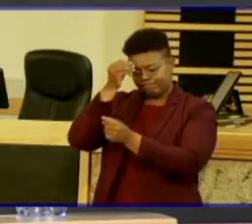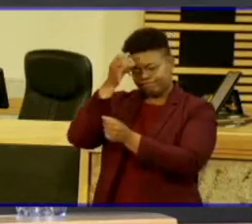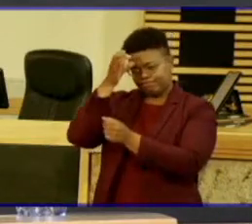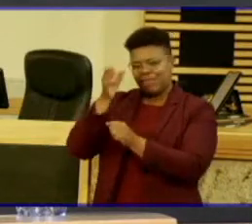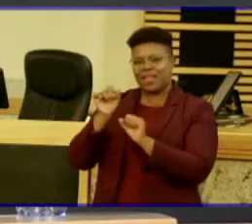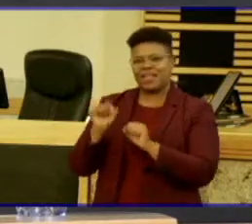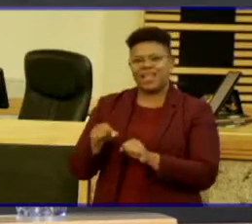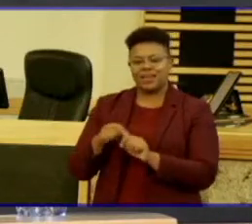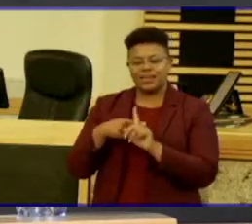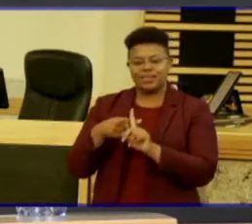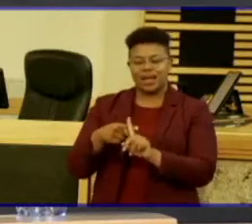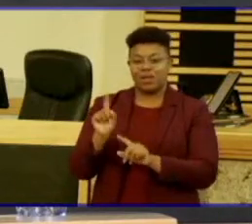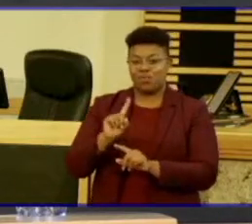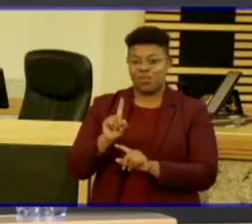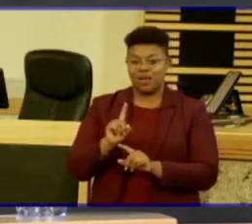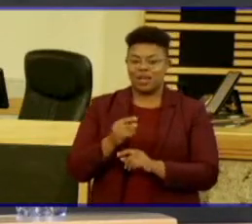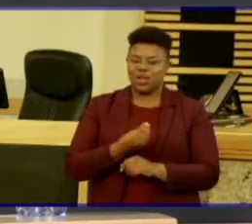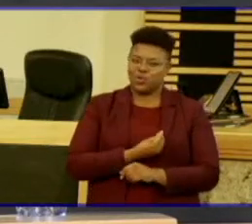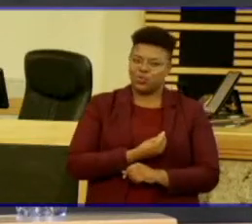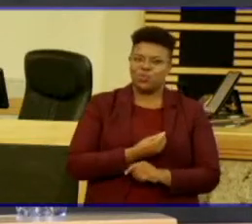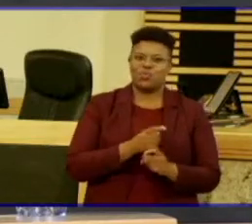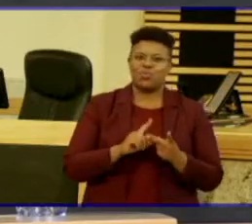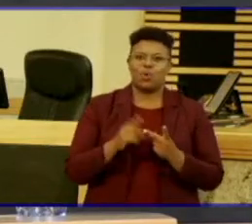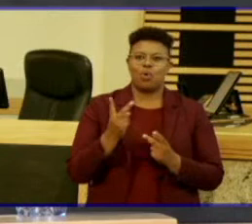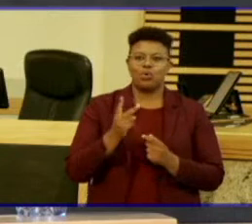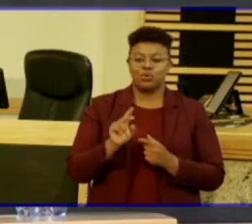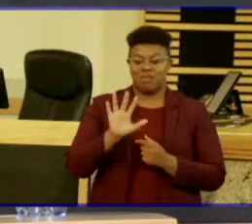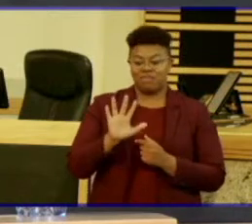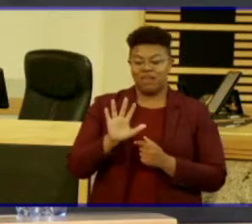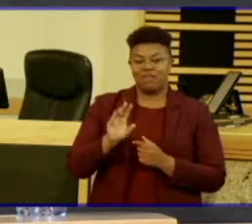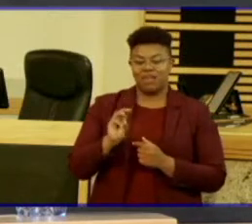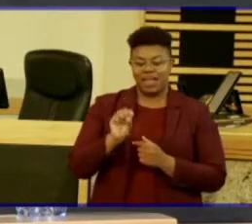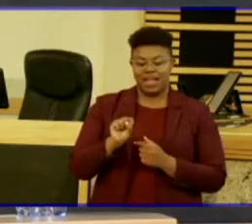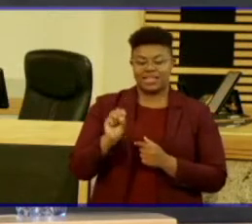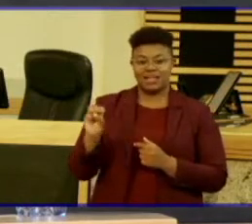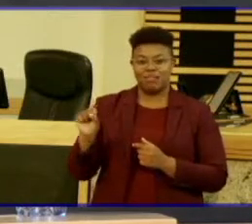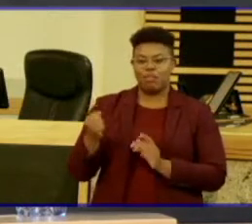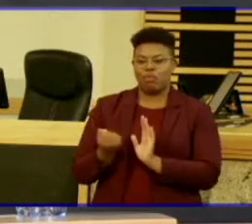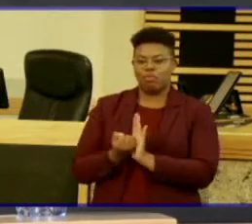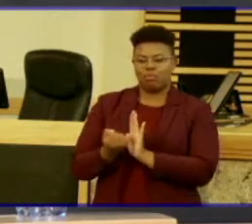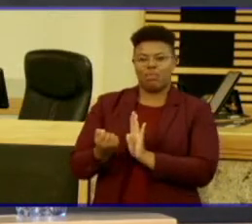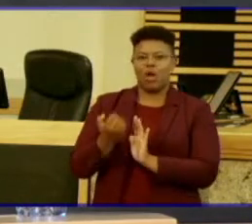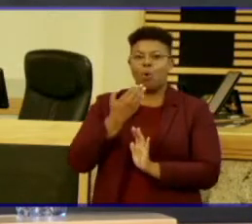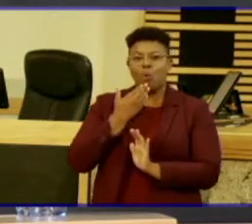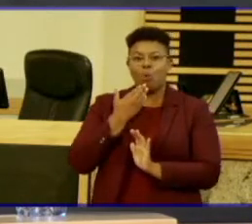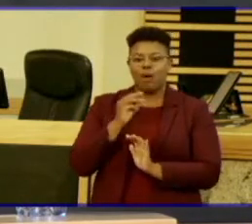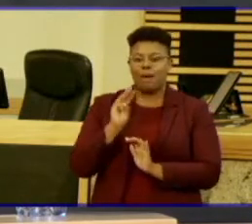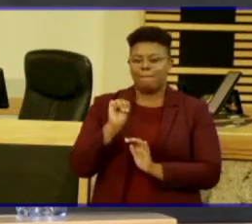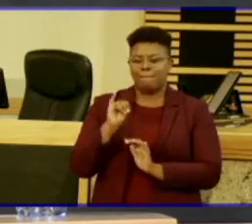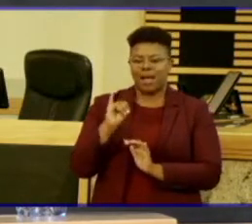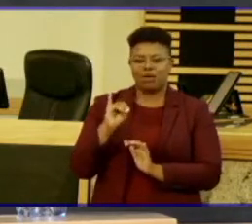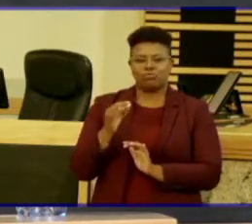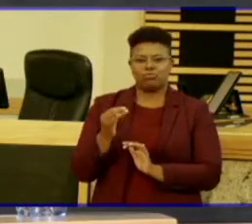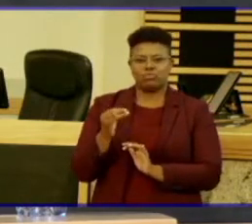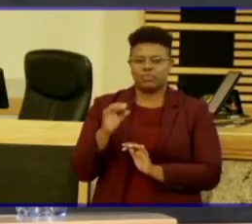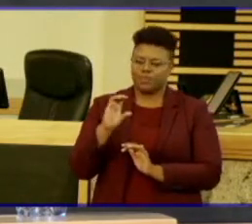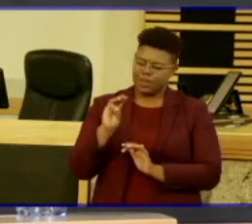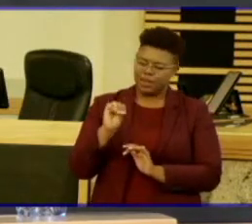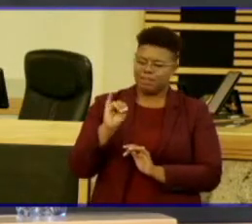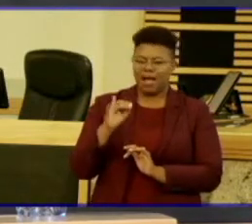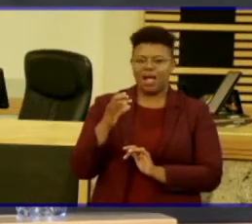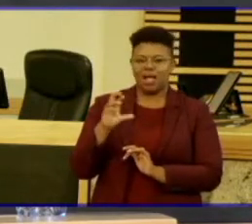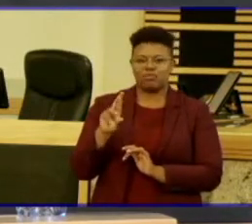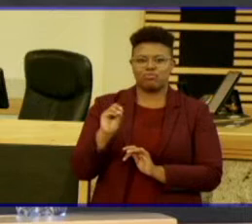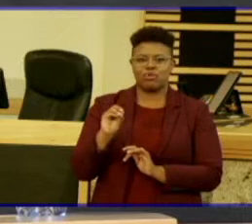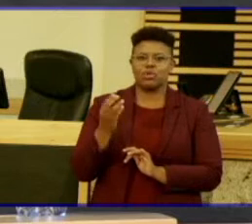and five SMME in ICT that will be certified as partners by Microsoft. We will improve the coordination of